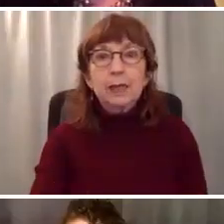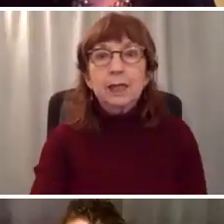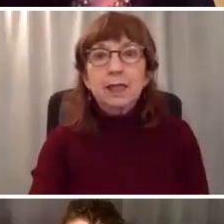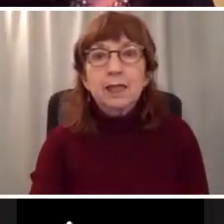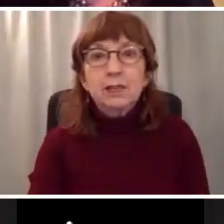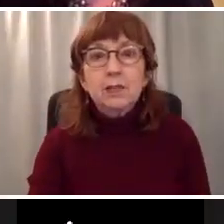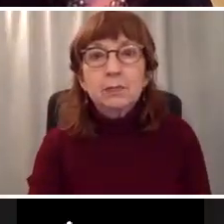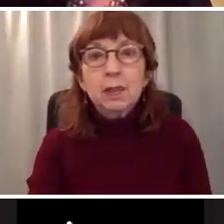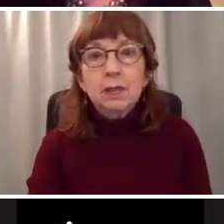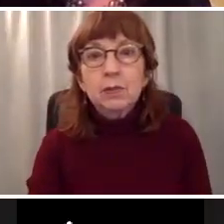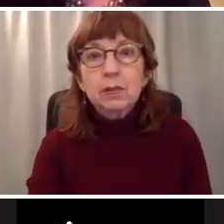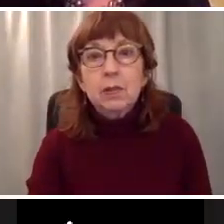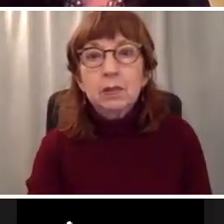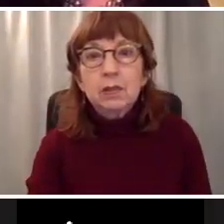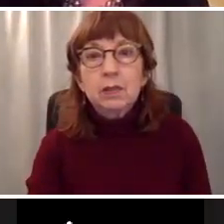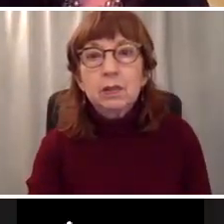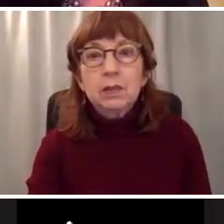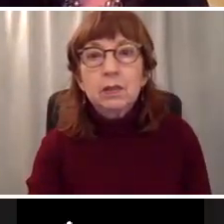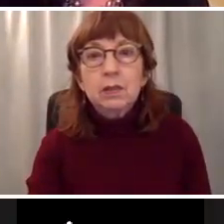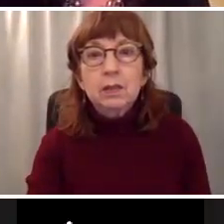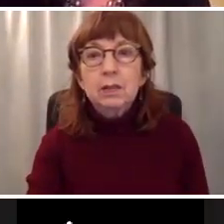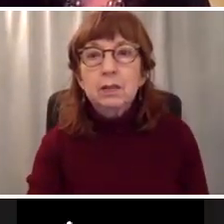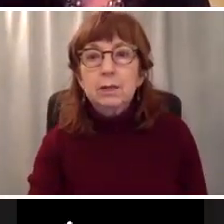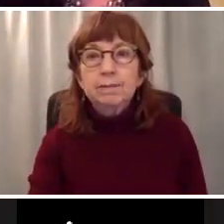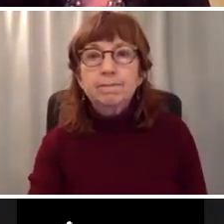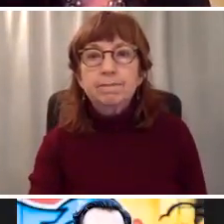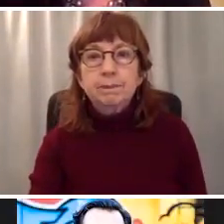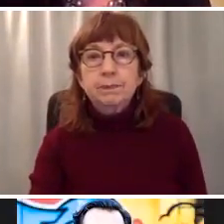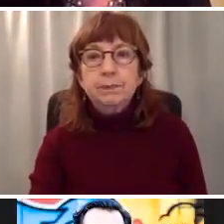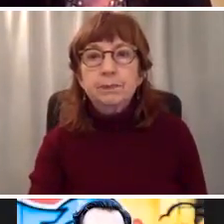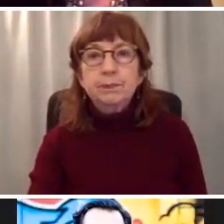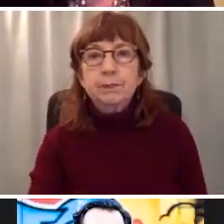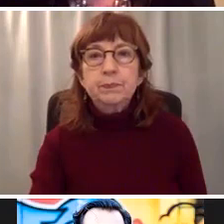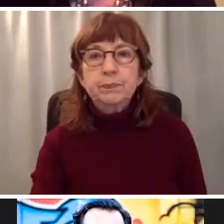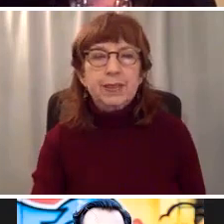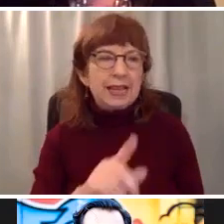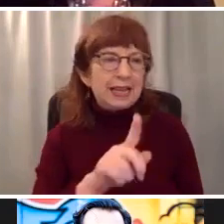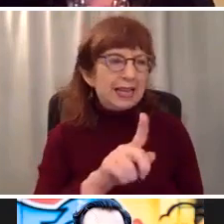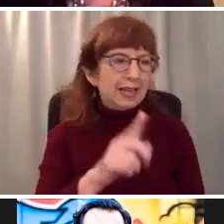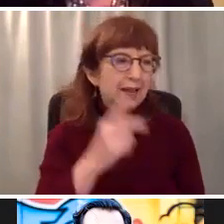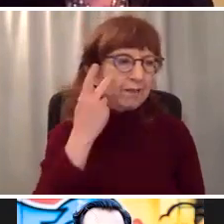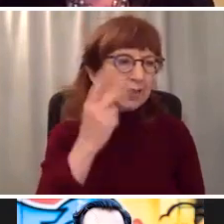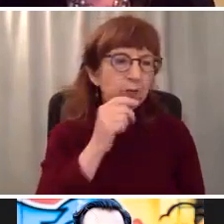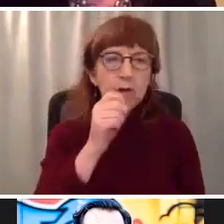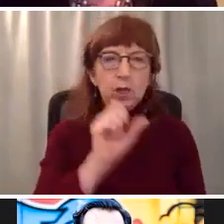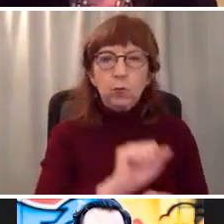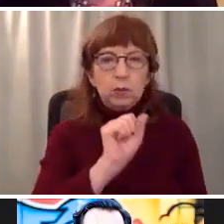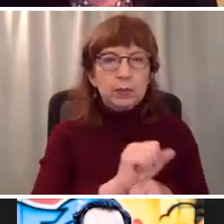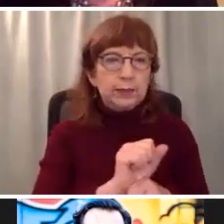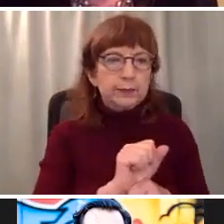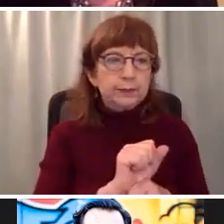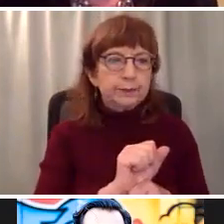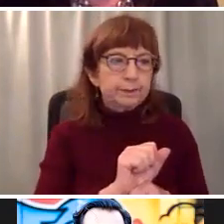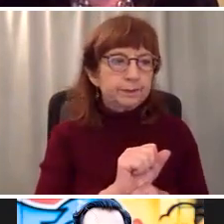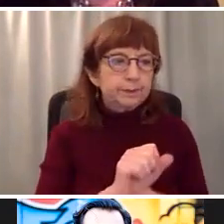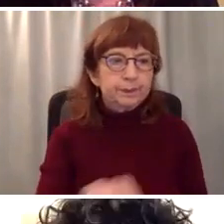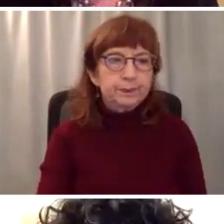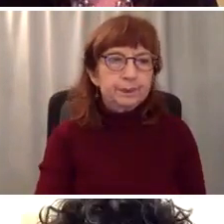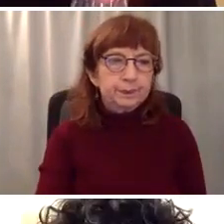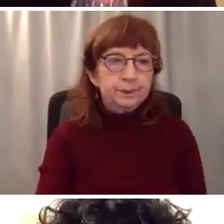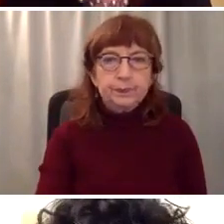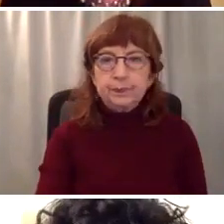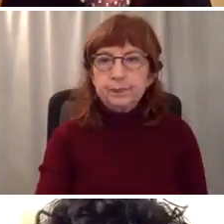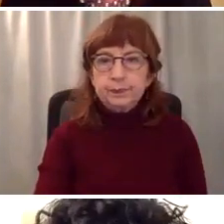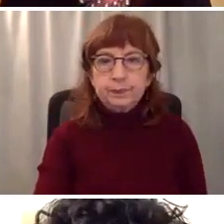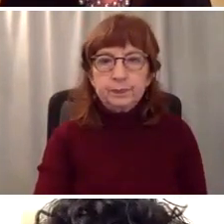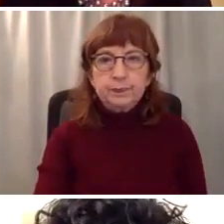Hello, folks. Yay. I don't know why the video is not working. Okay. All right. Let's